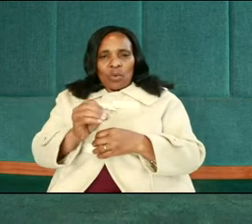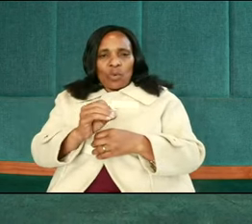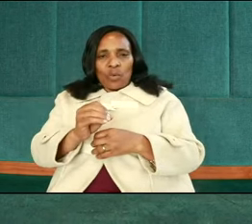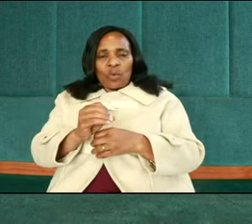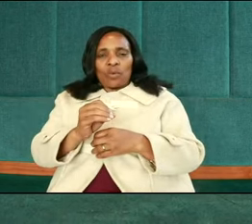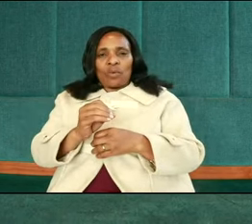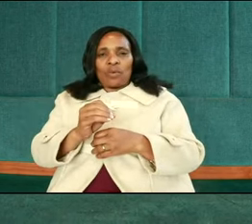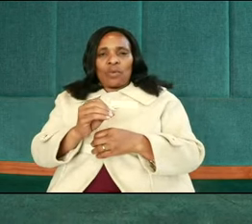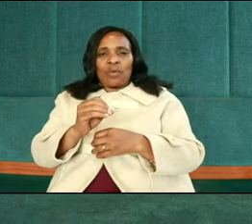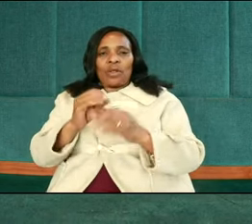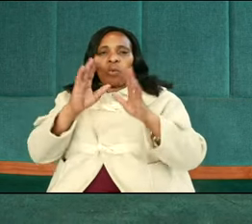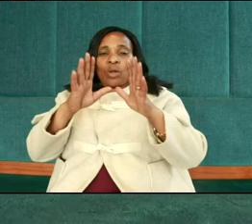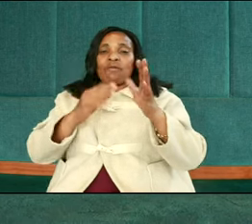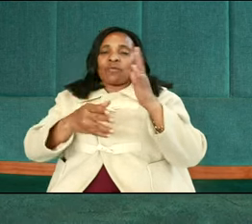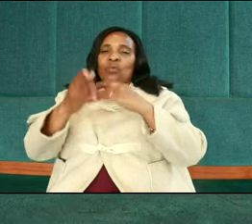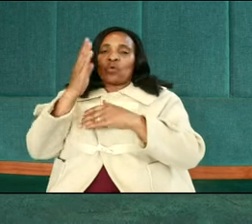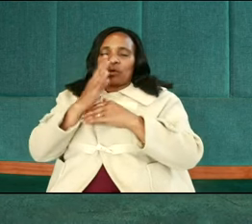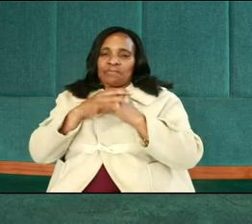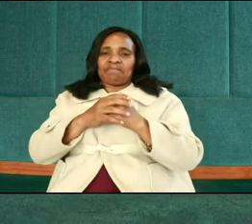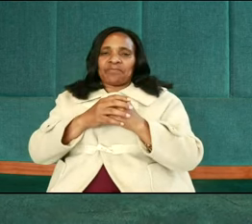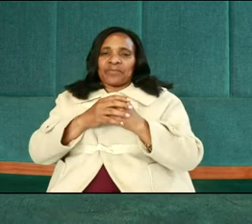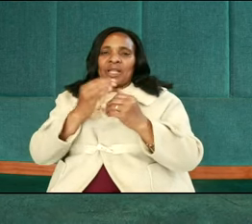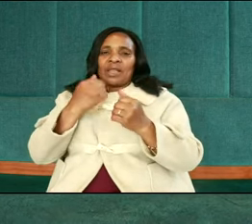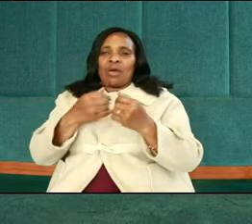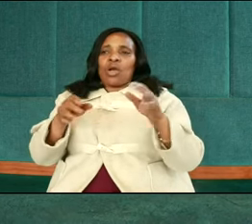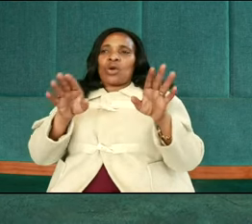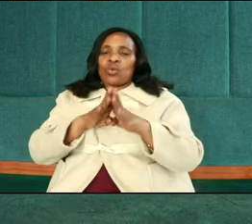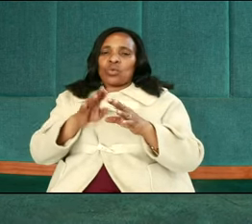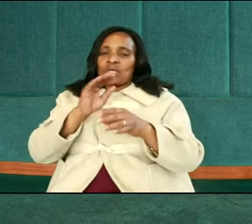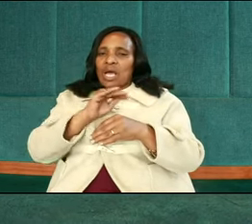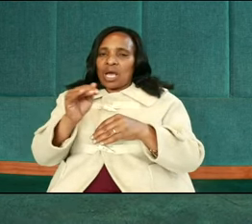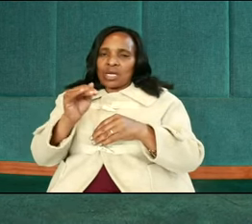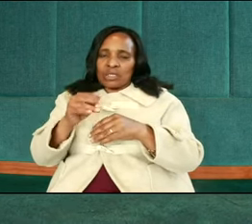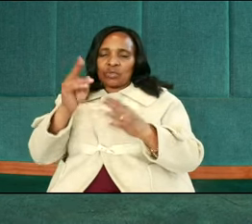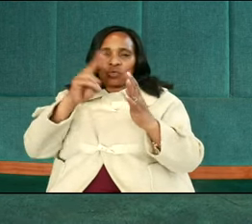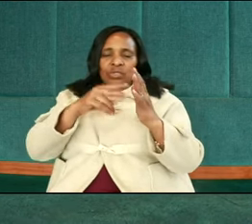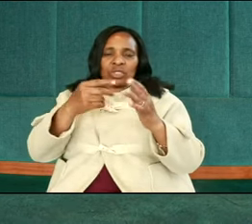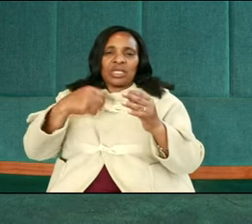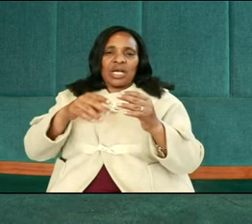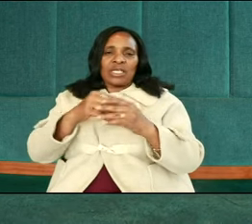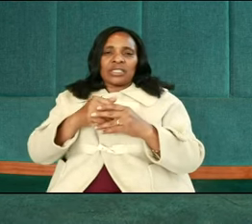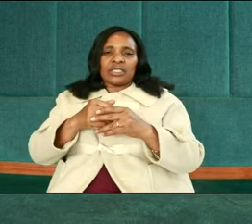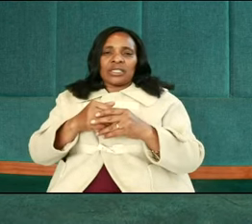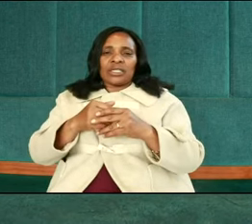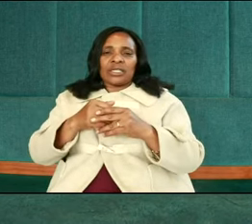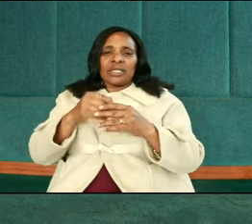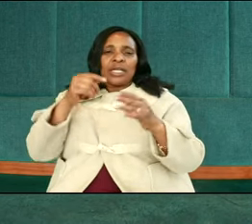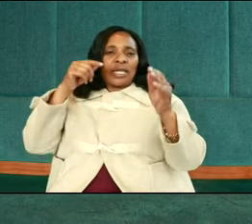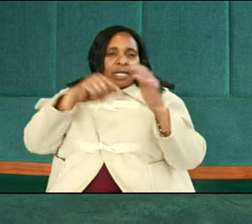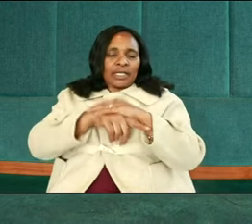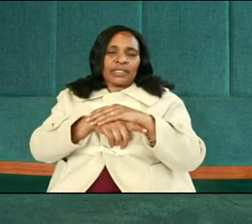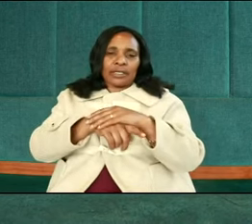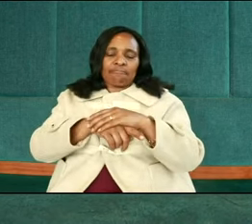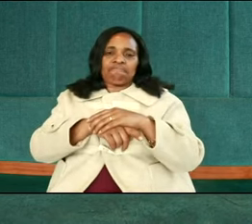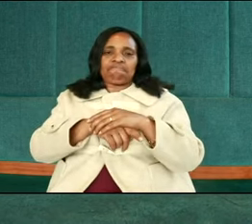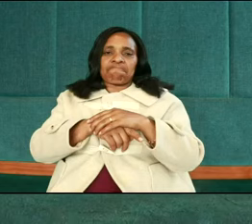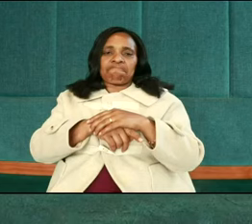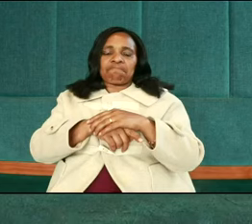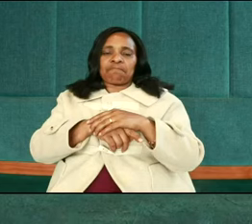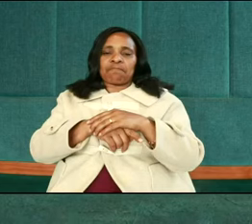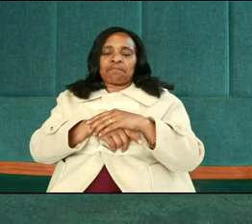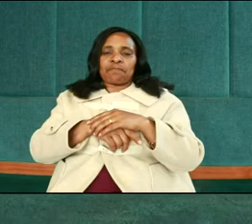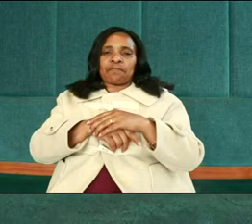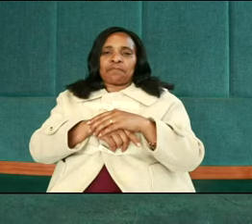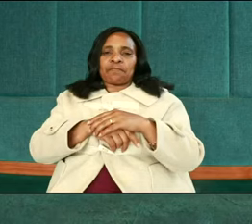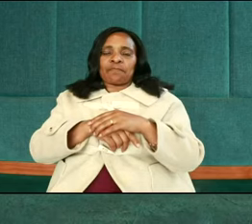for God. As we close, I just would like to ask Kimberly to read for us the Father Insight. The Father Insight,